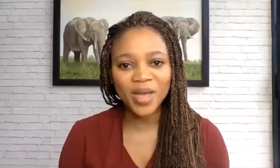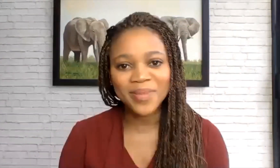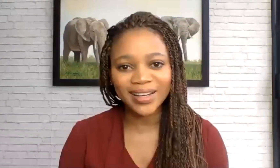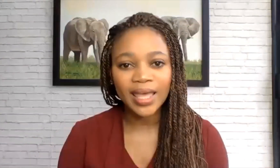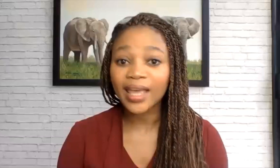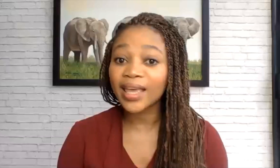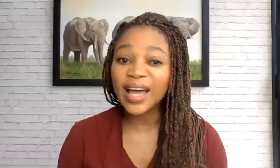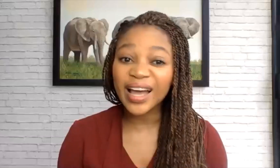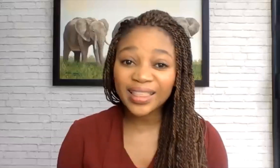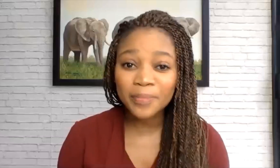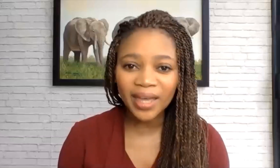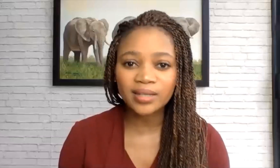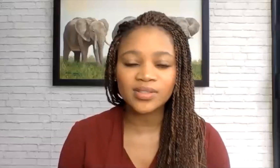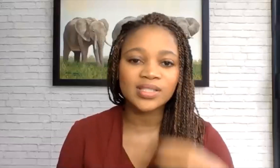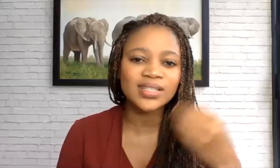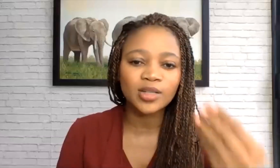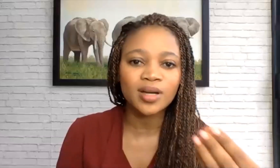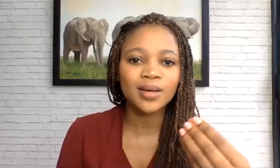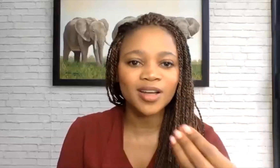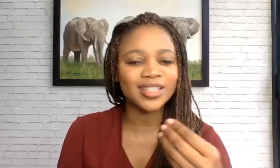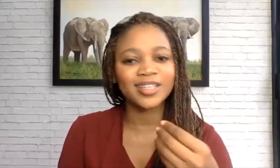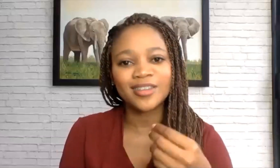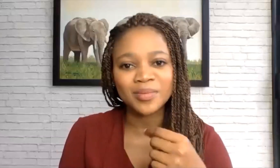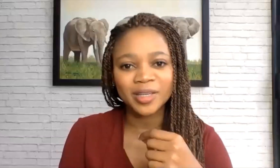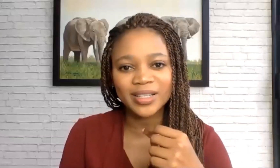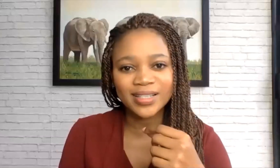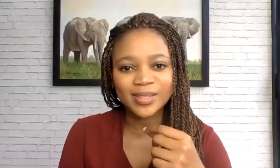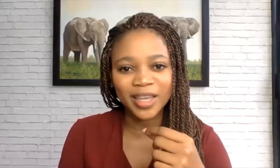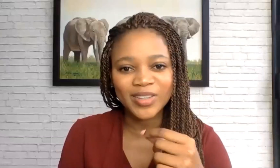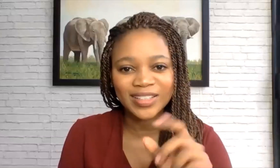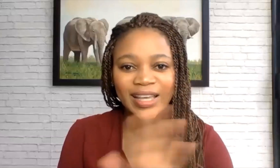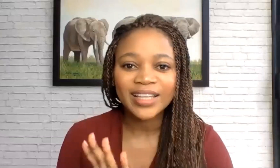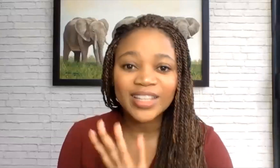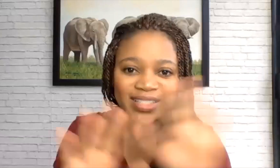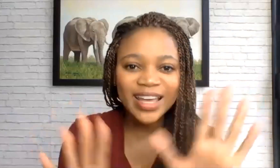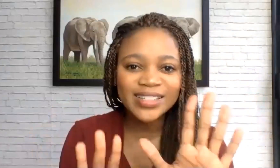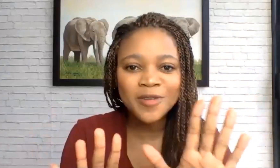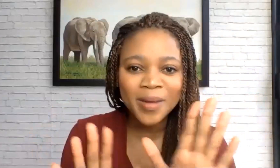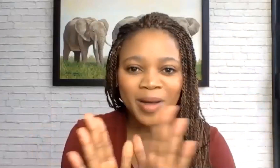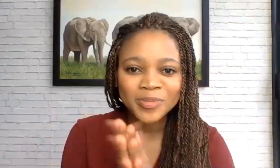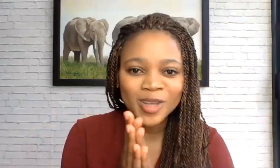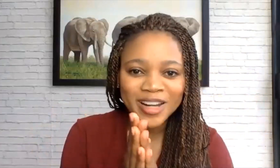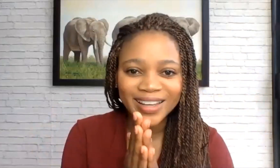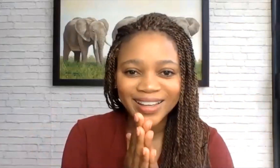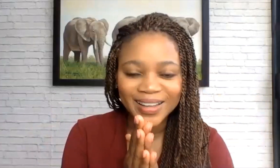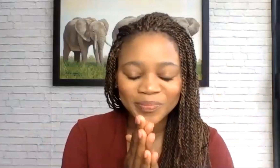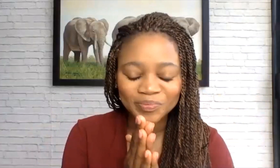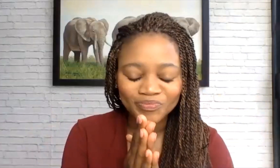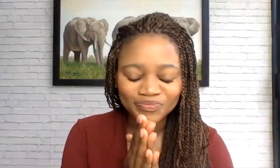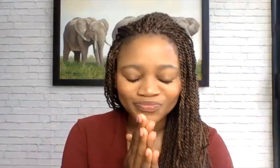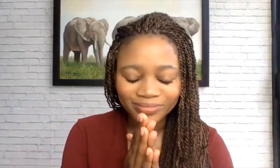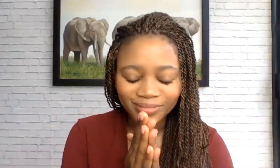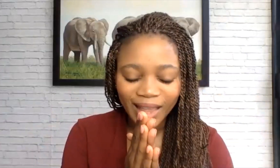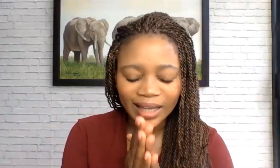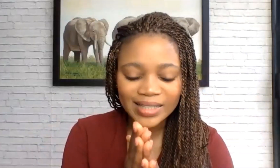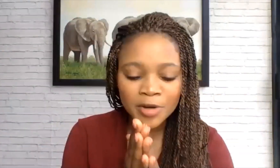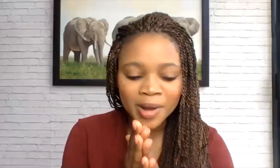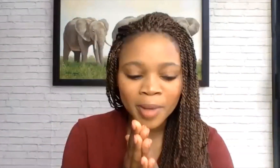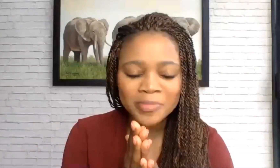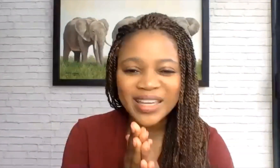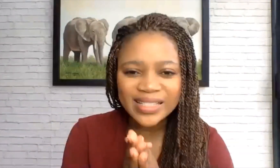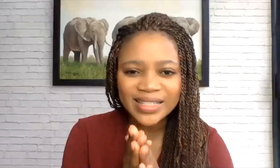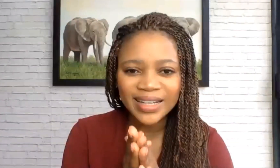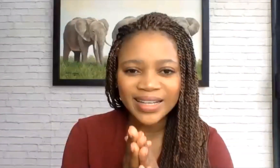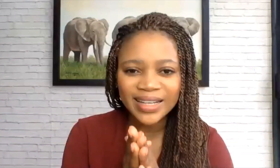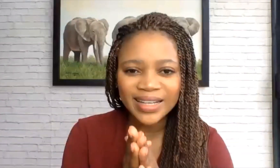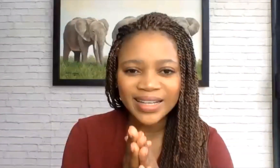more women in other panels that talk about economic participation. Just as I wrap up, sorry, as I wrap